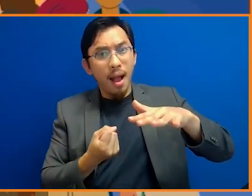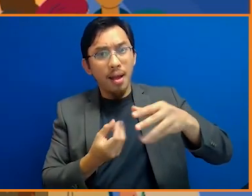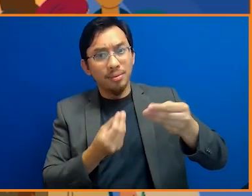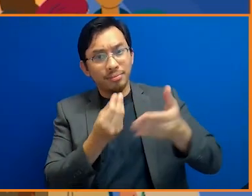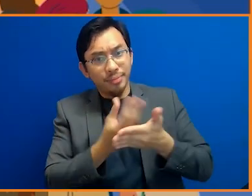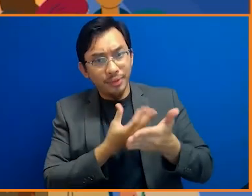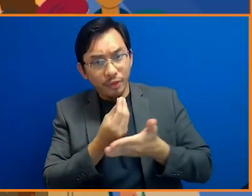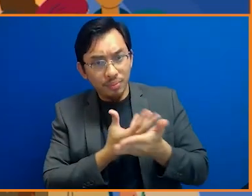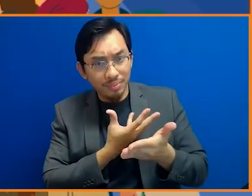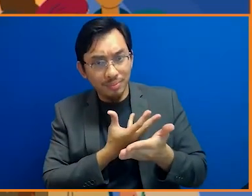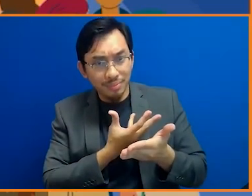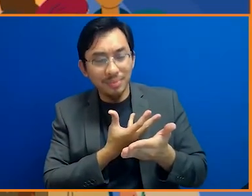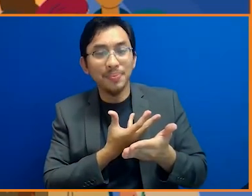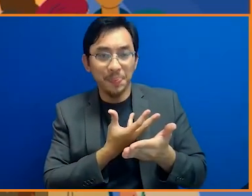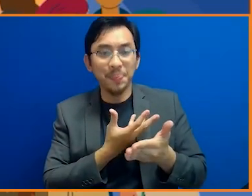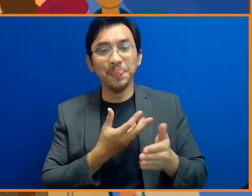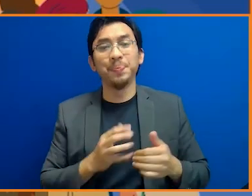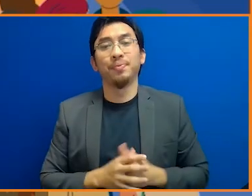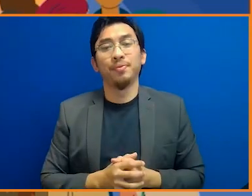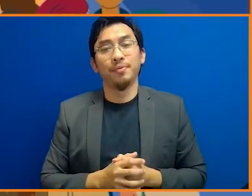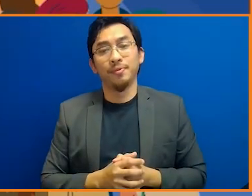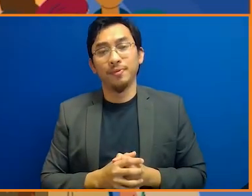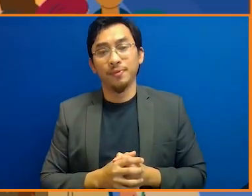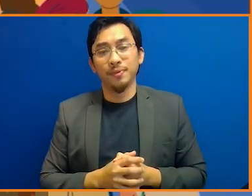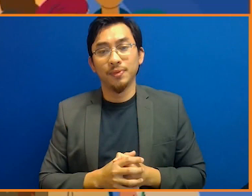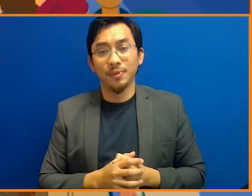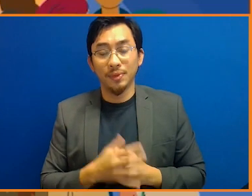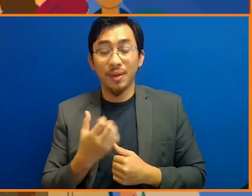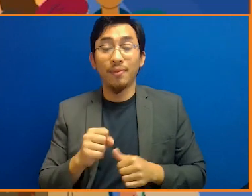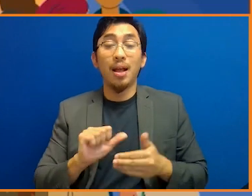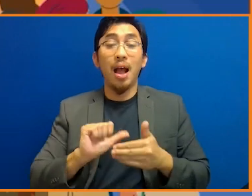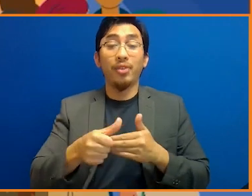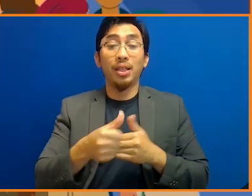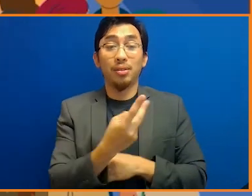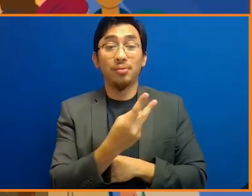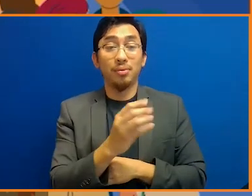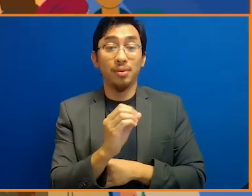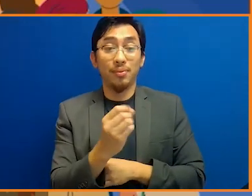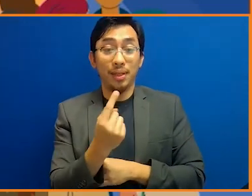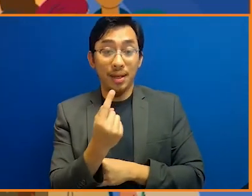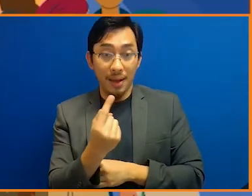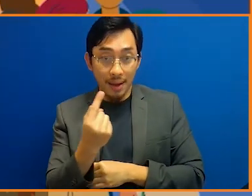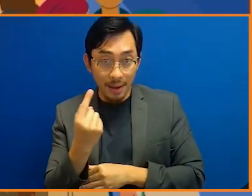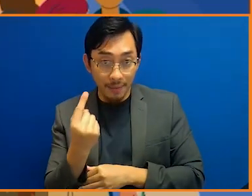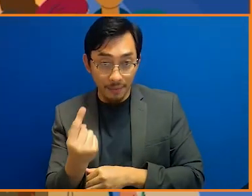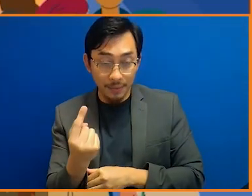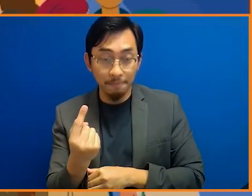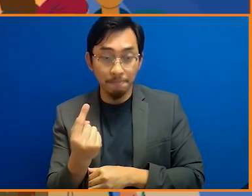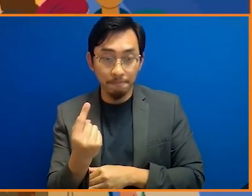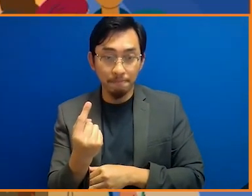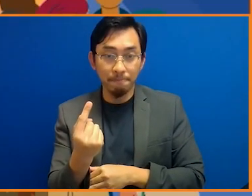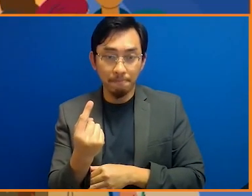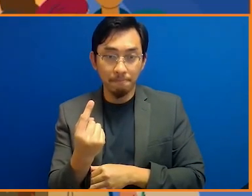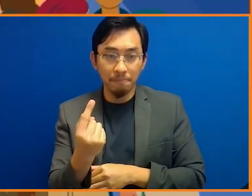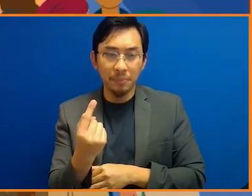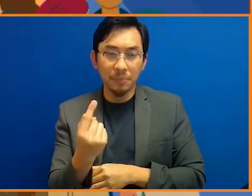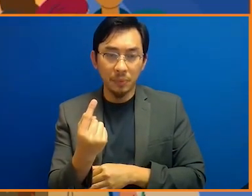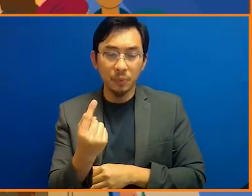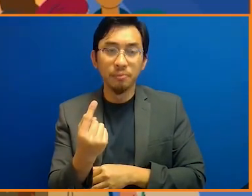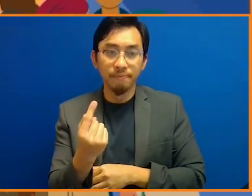already exists in the West Coast of Japan, even before 2011. This one after, on the right is after